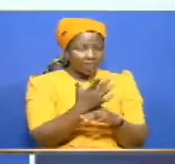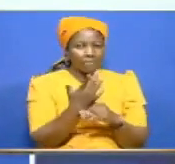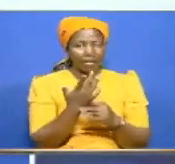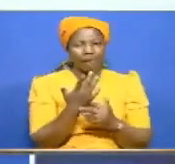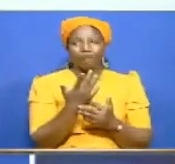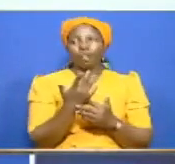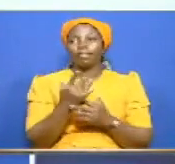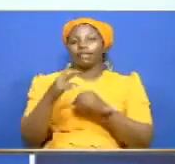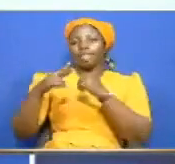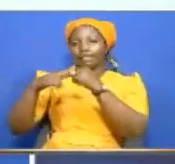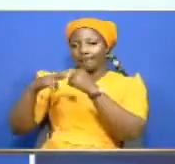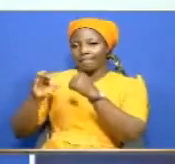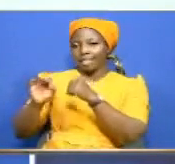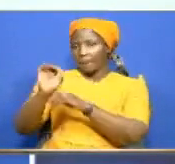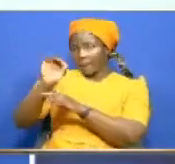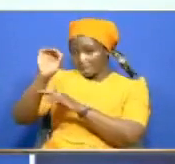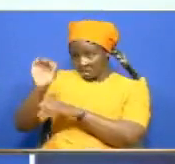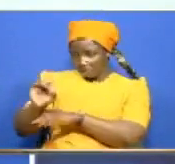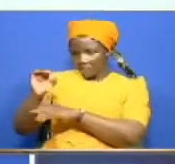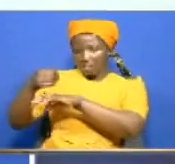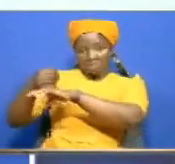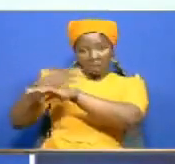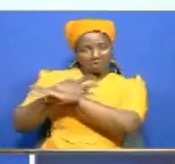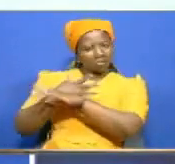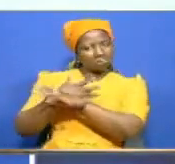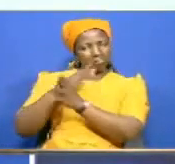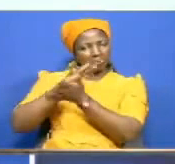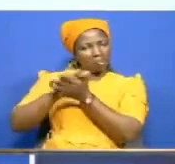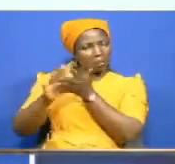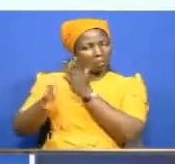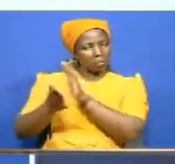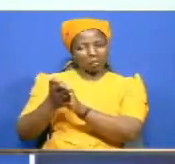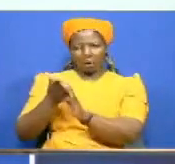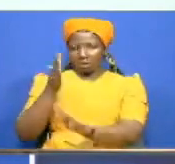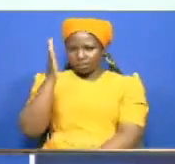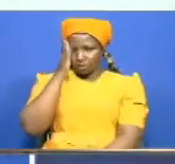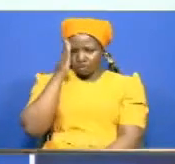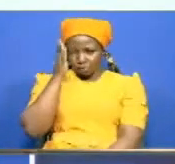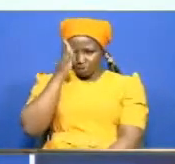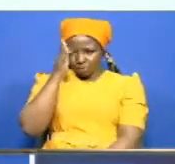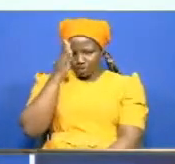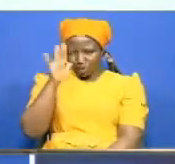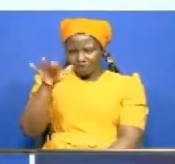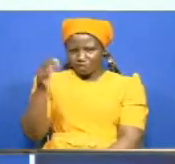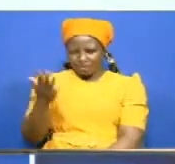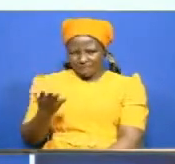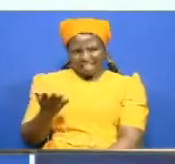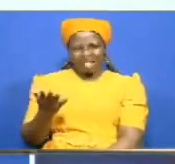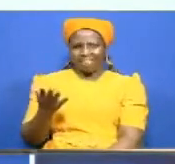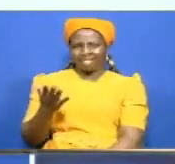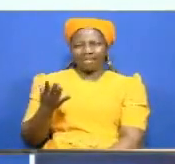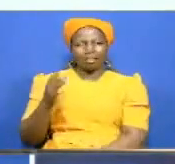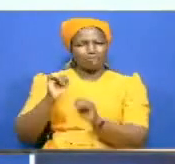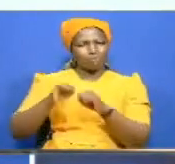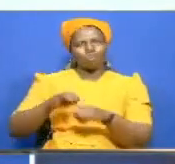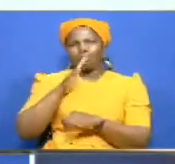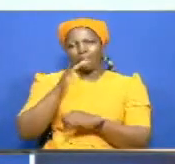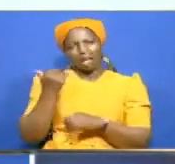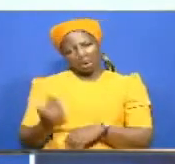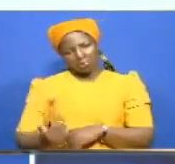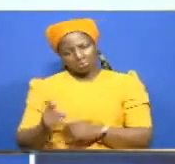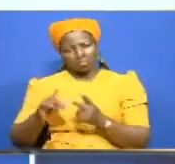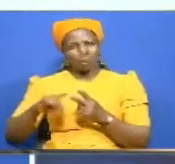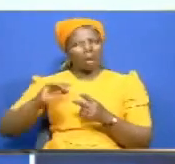70% of the cancers, no one knows the cause. It can get a child, an adult, and even an elderly